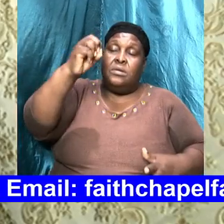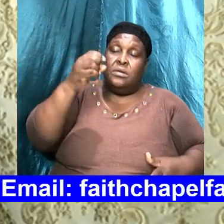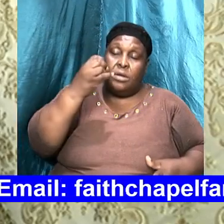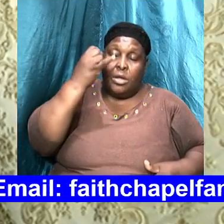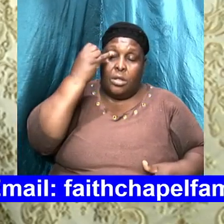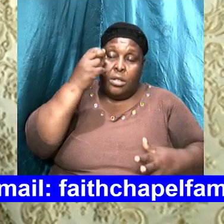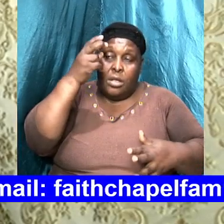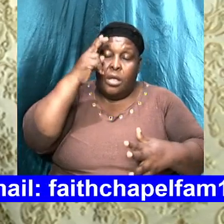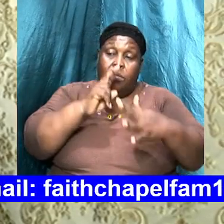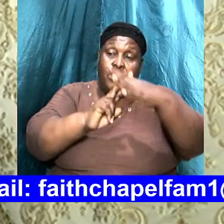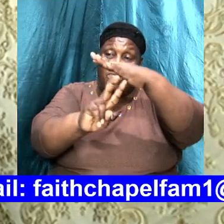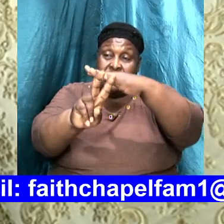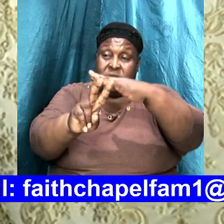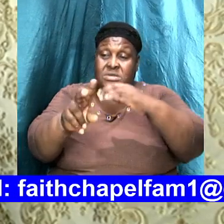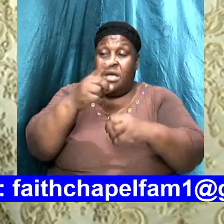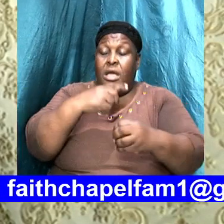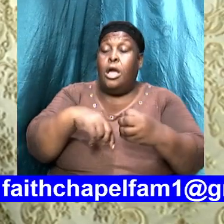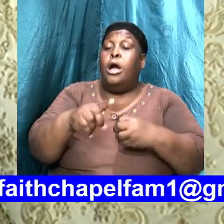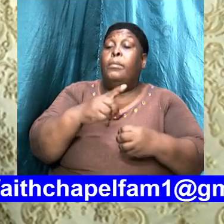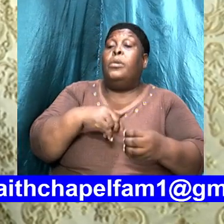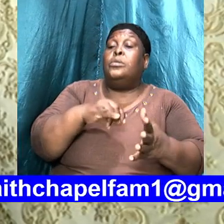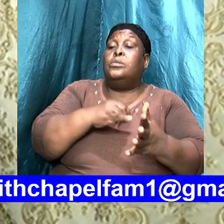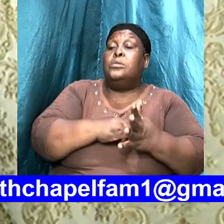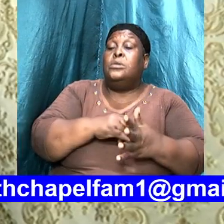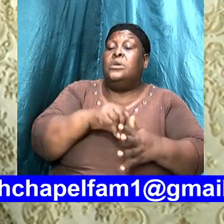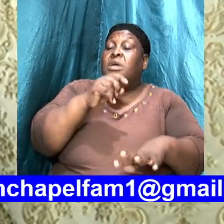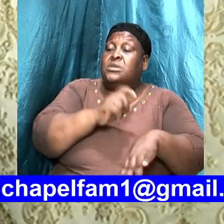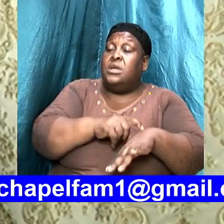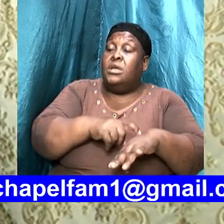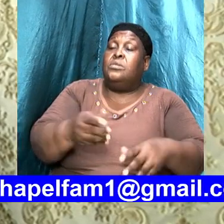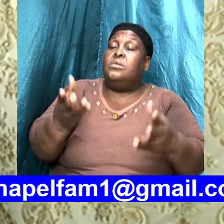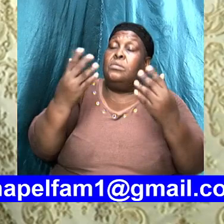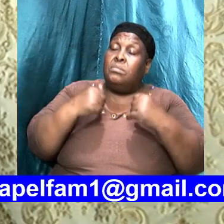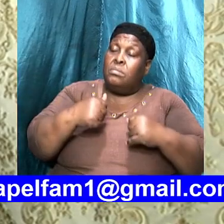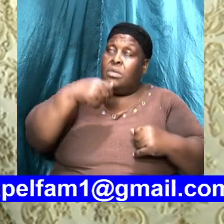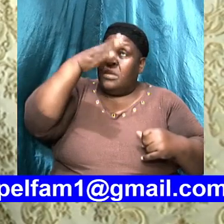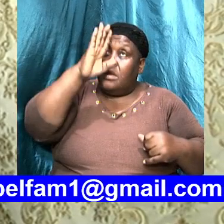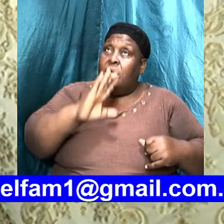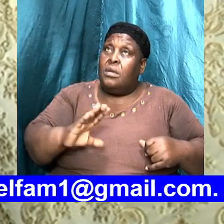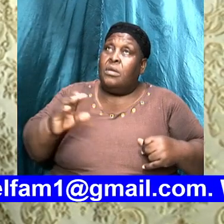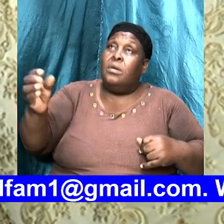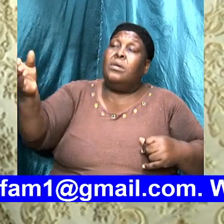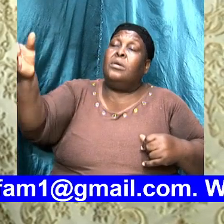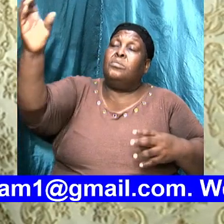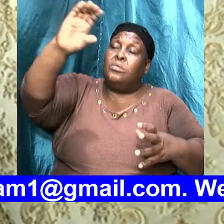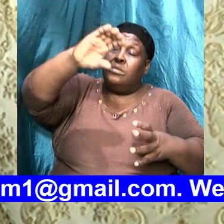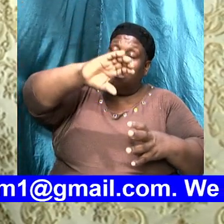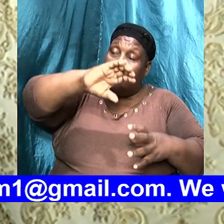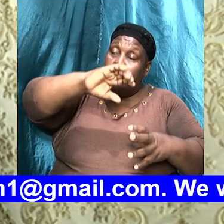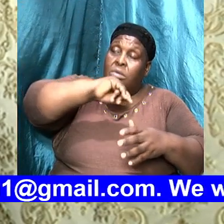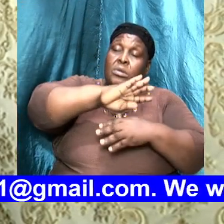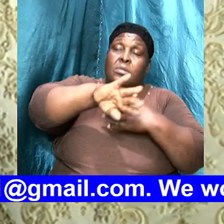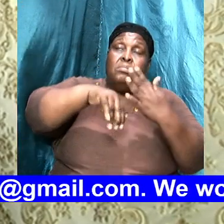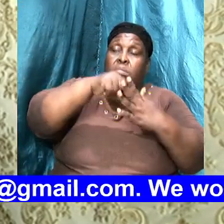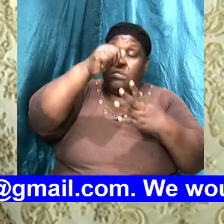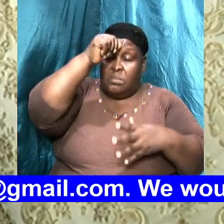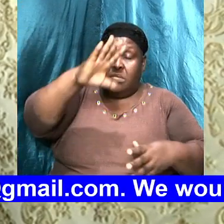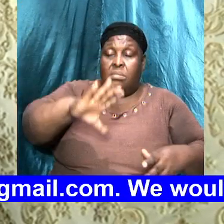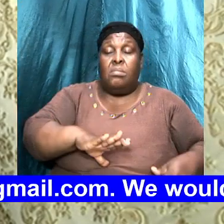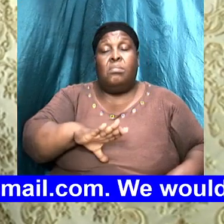and he said that in the time to come God is going to pour out his spirit upon all